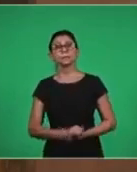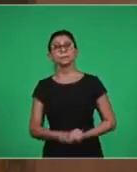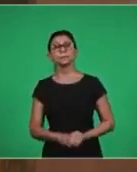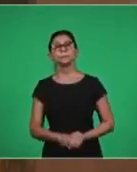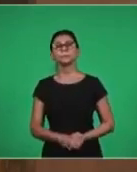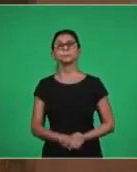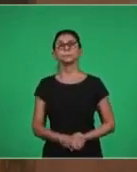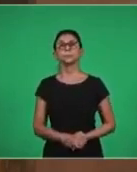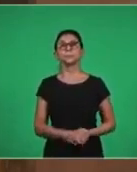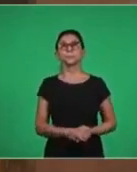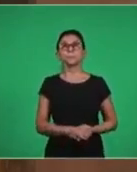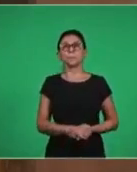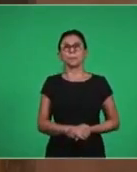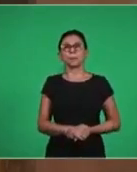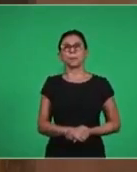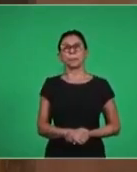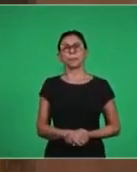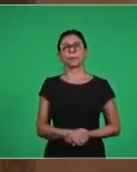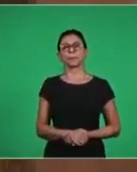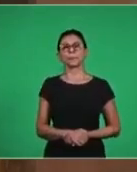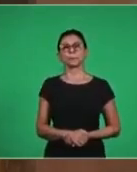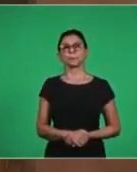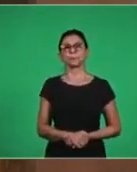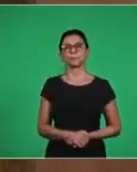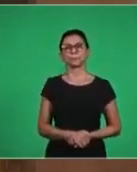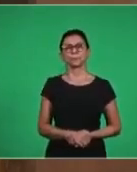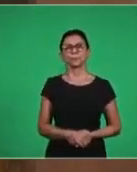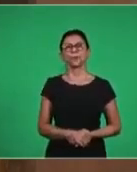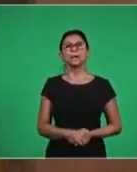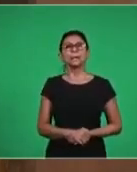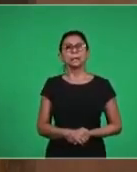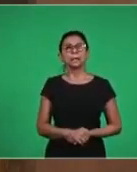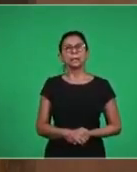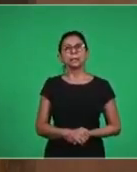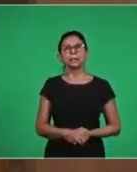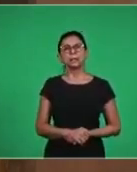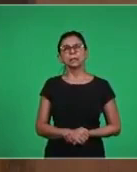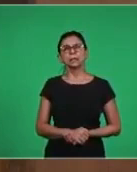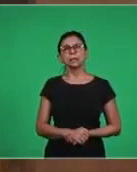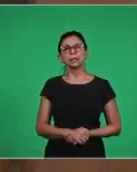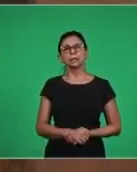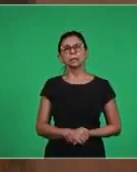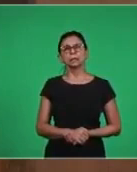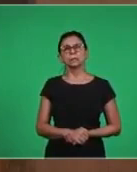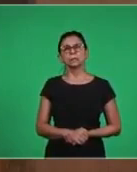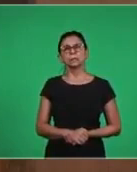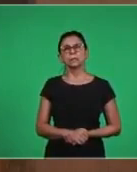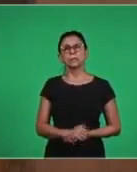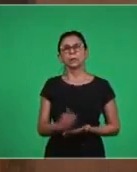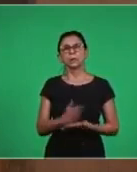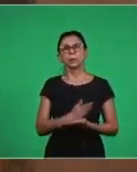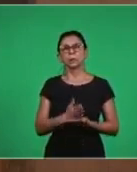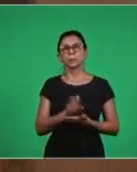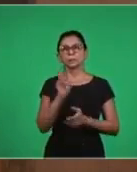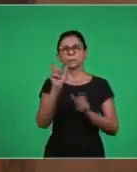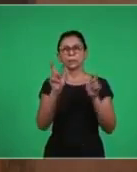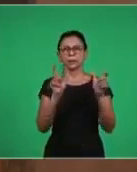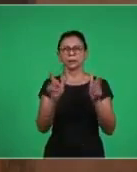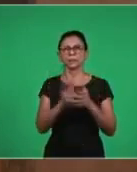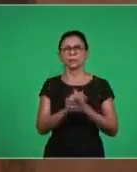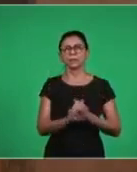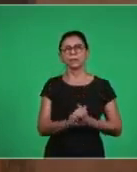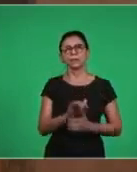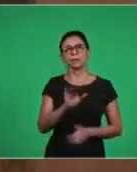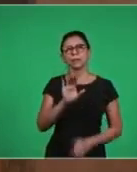speak about this bread, this food, we're going to speak about the anionios, a Hebrew word. When we are related to this,